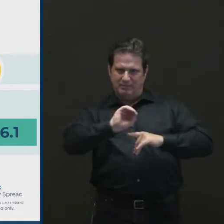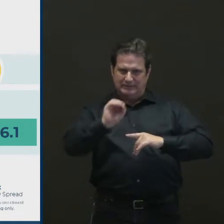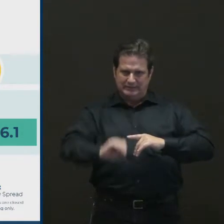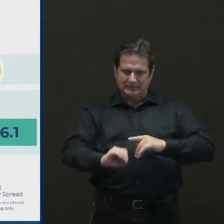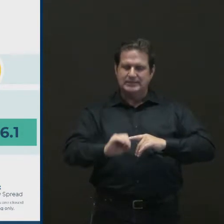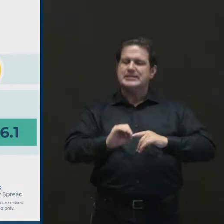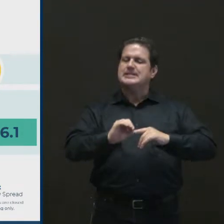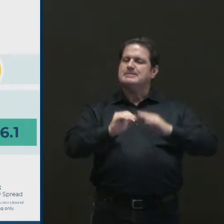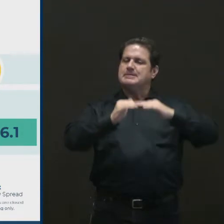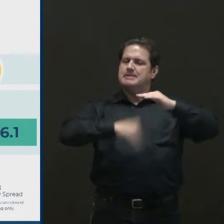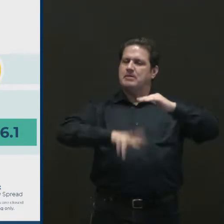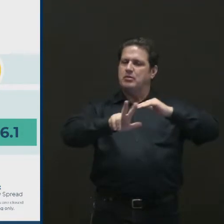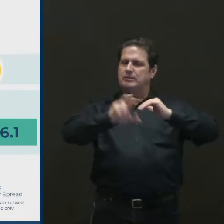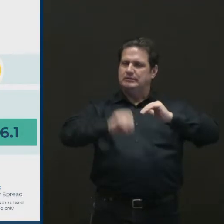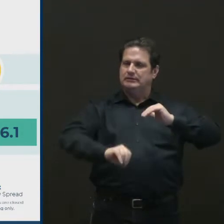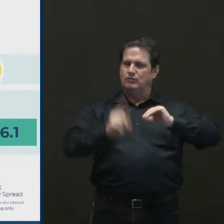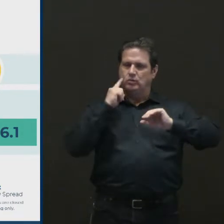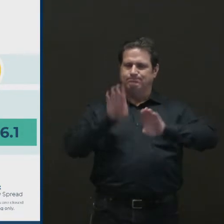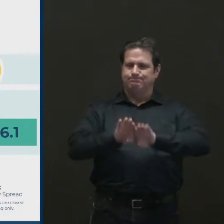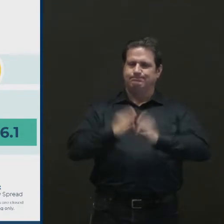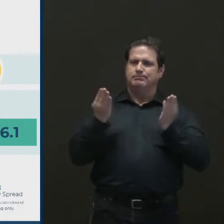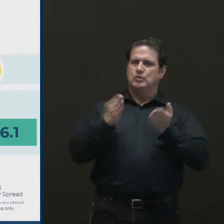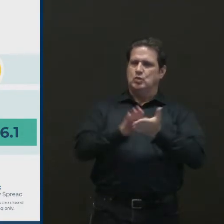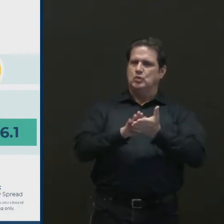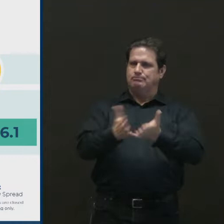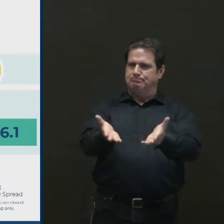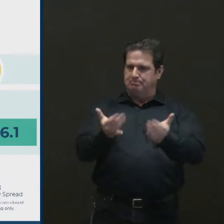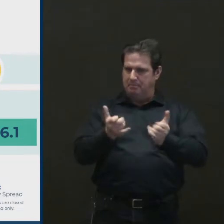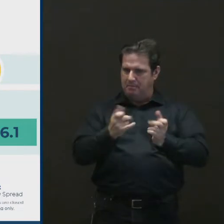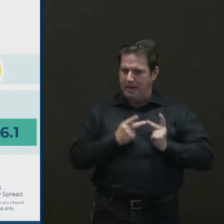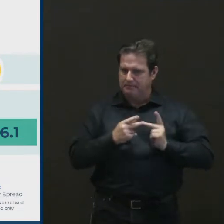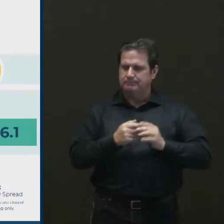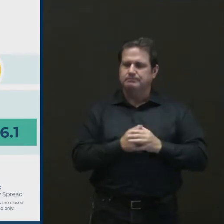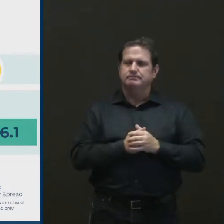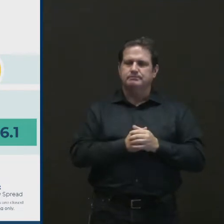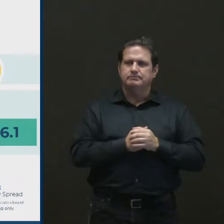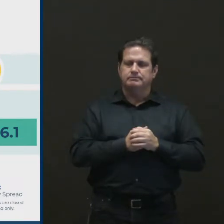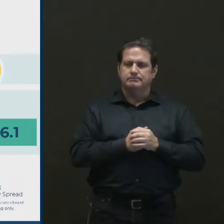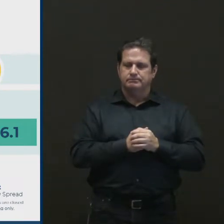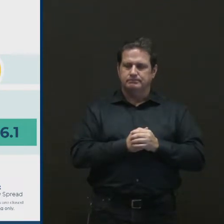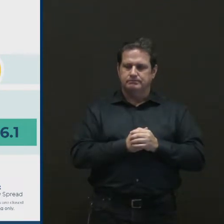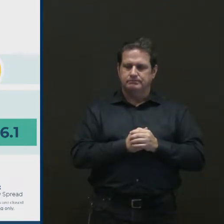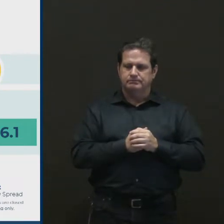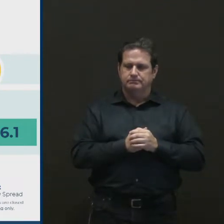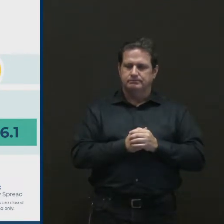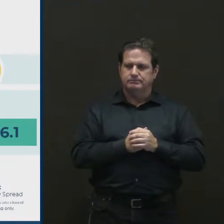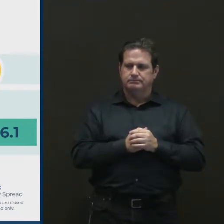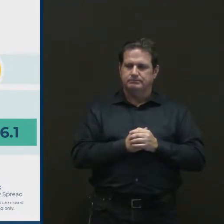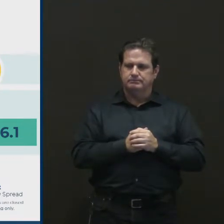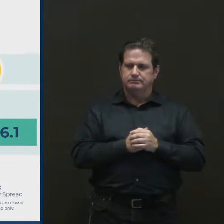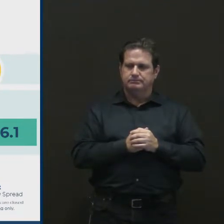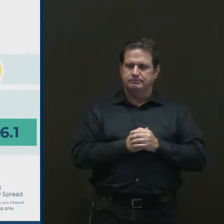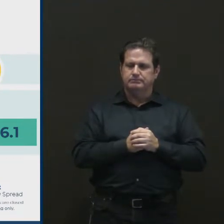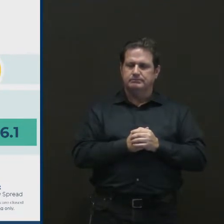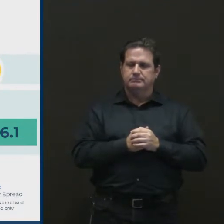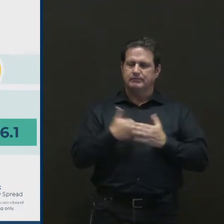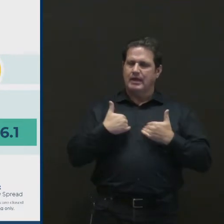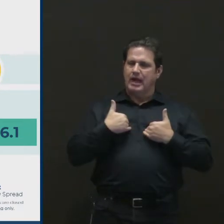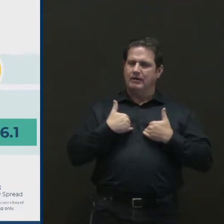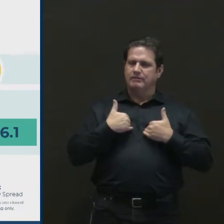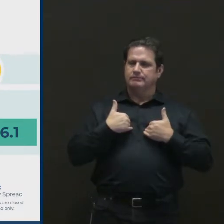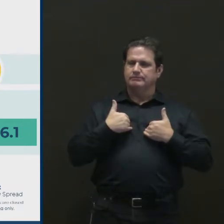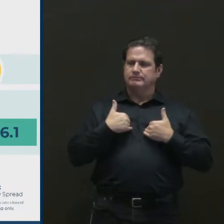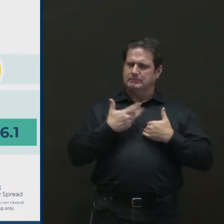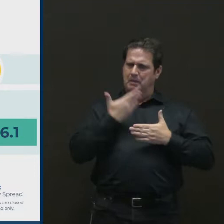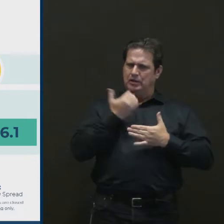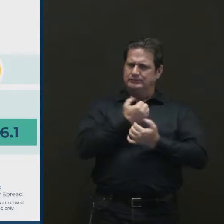be under 3% to be to light up the green scenario and have greater